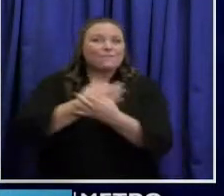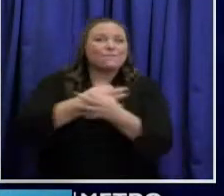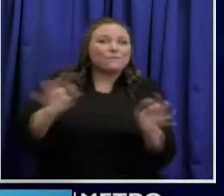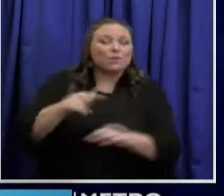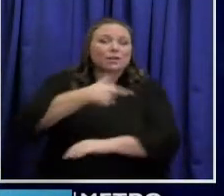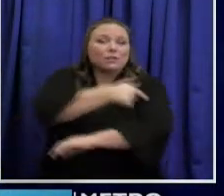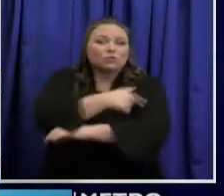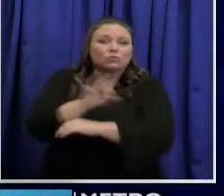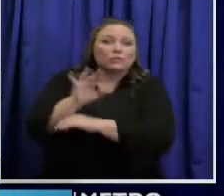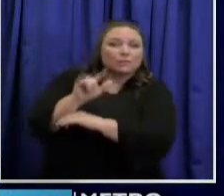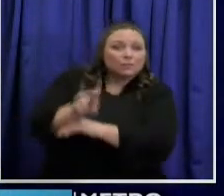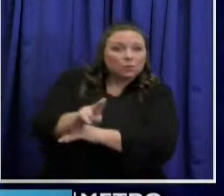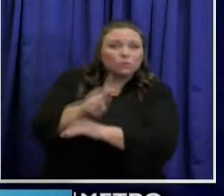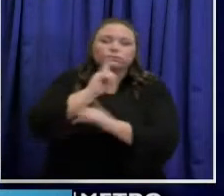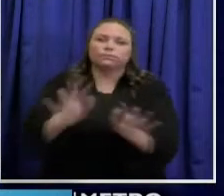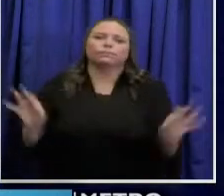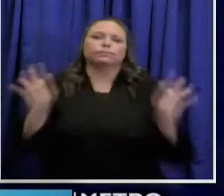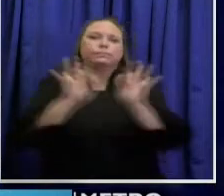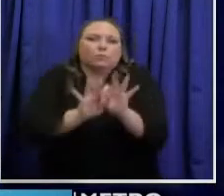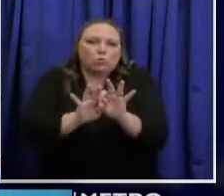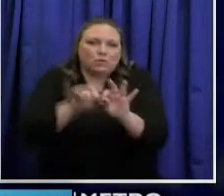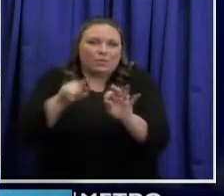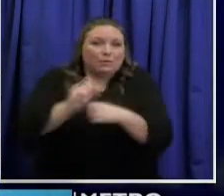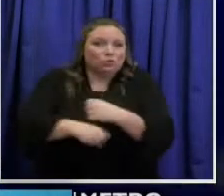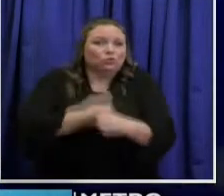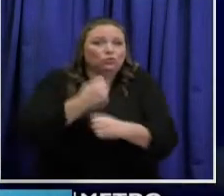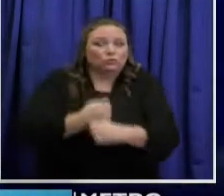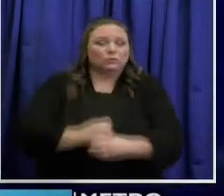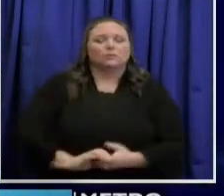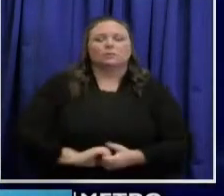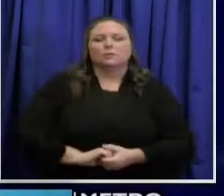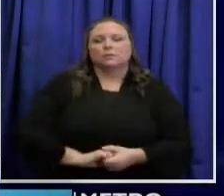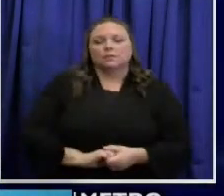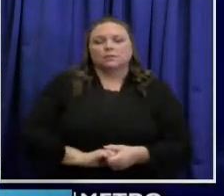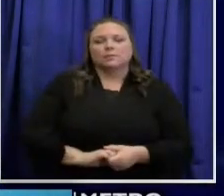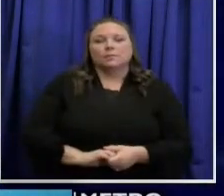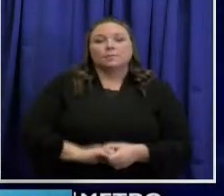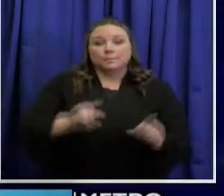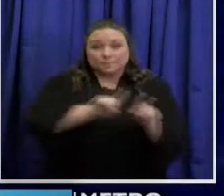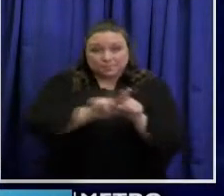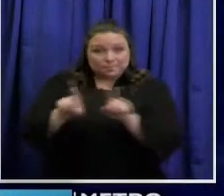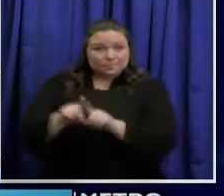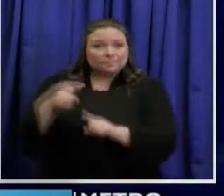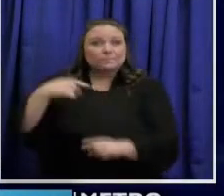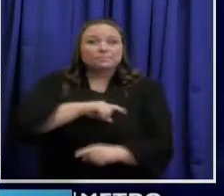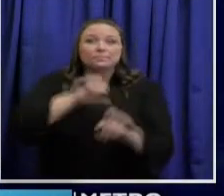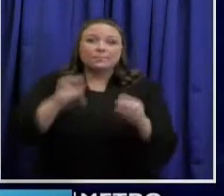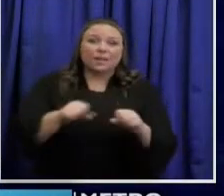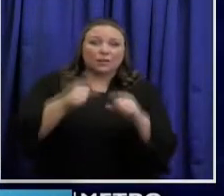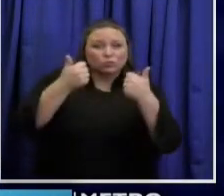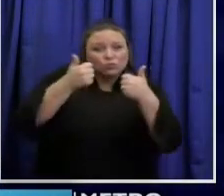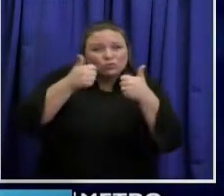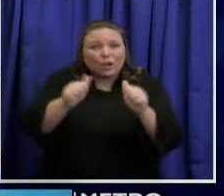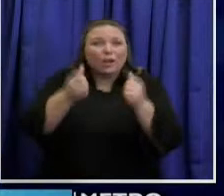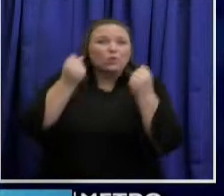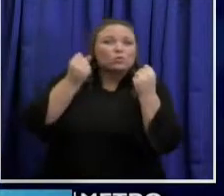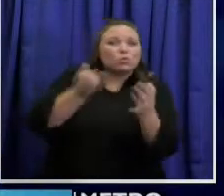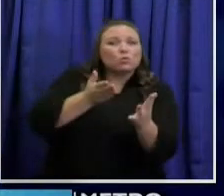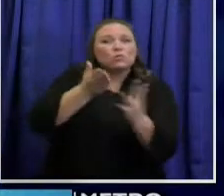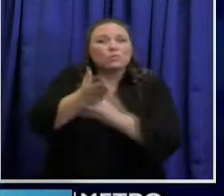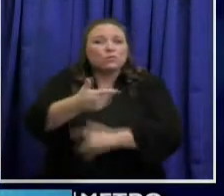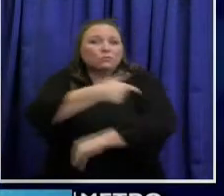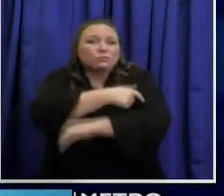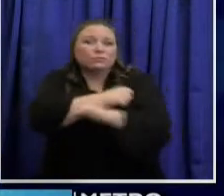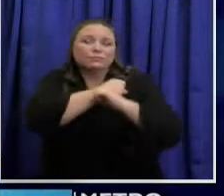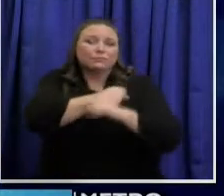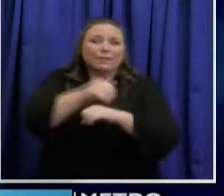can't emphasize the importance of a flu shot this year more than any. Also, by us being able to trial a drive-through flu shot